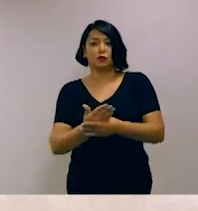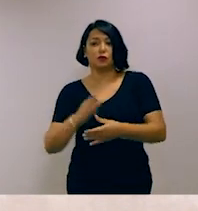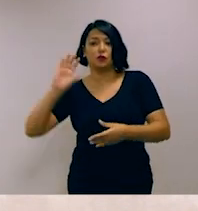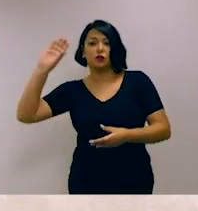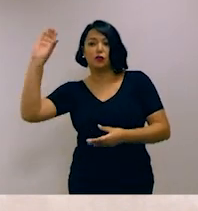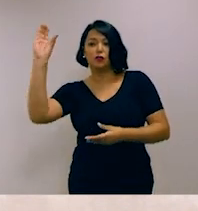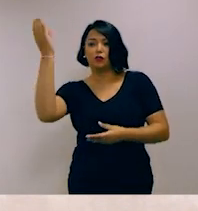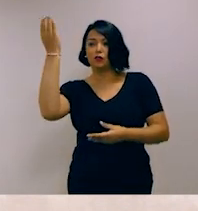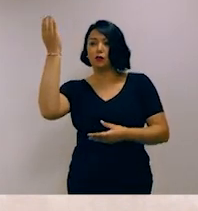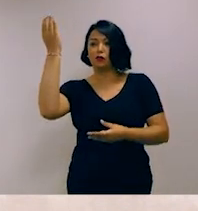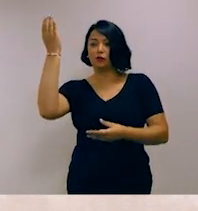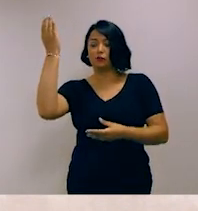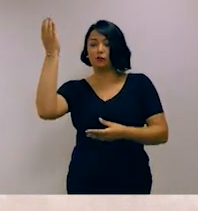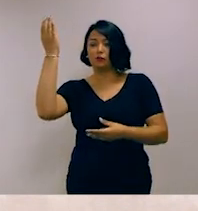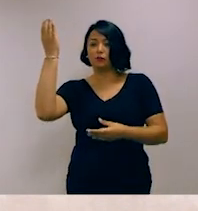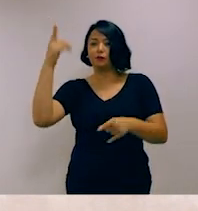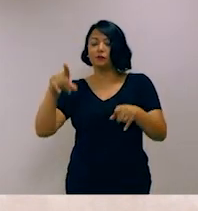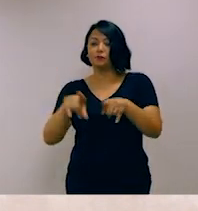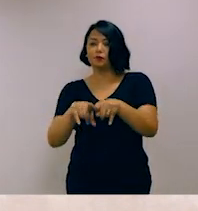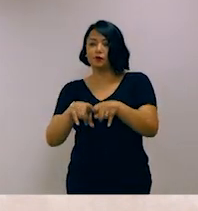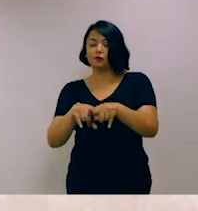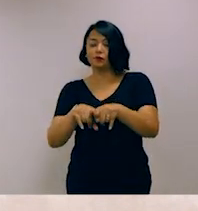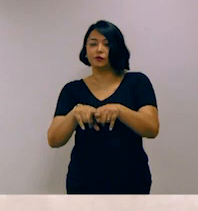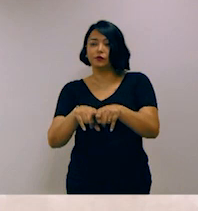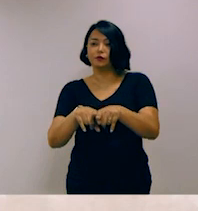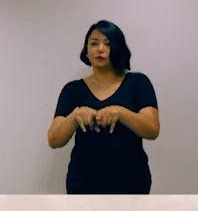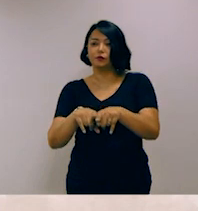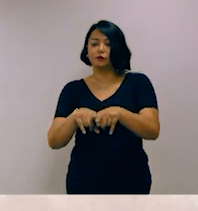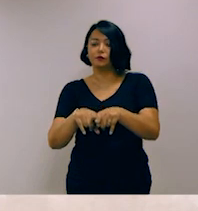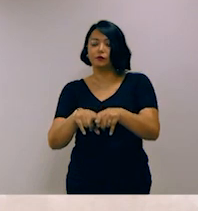the decision-making processes.